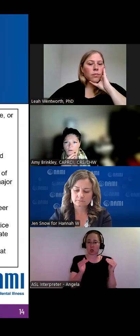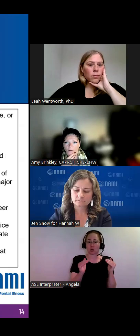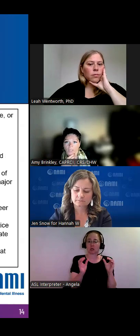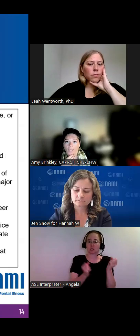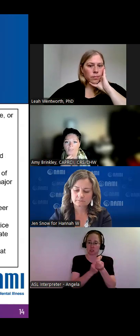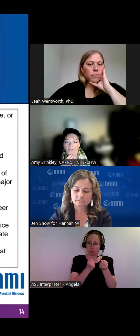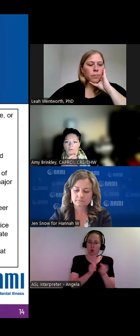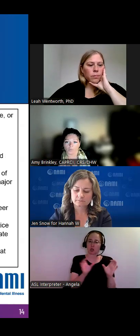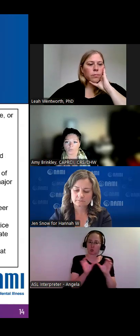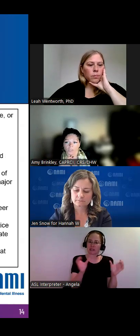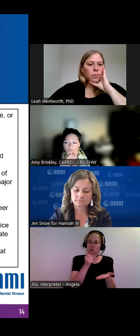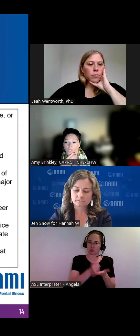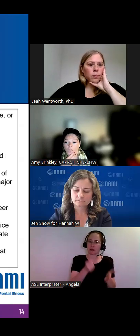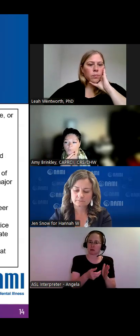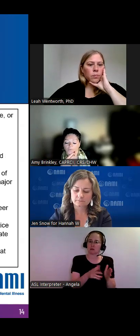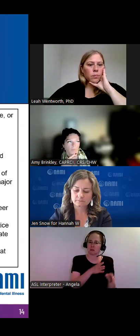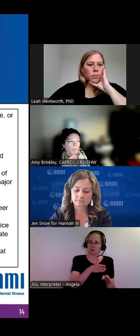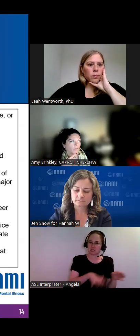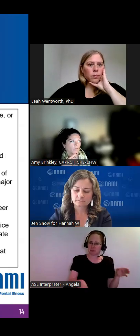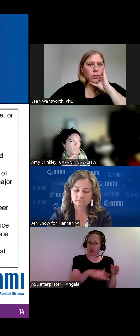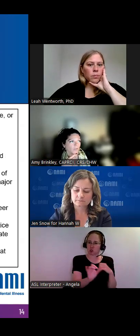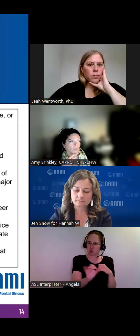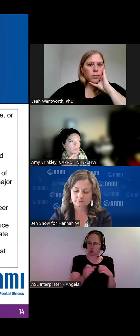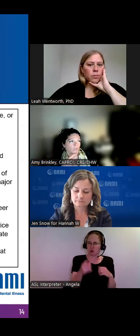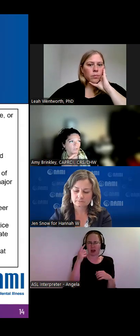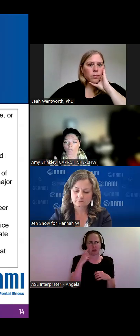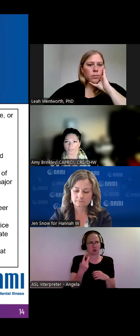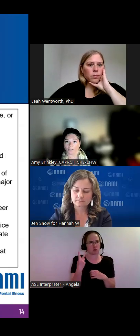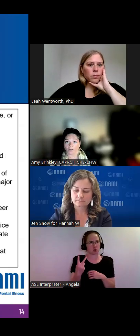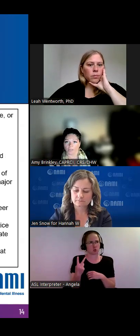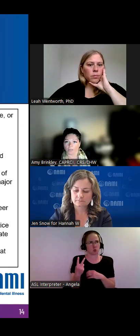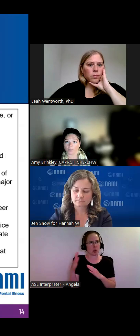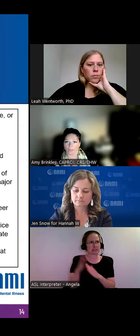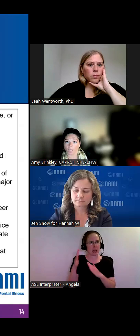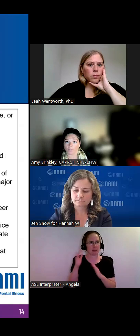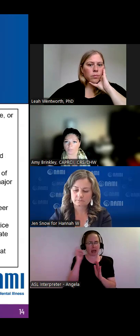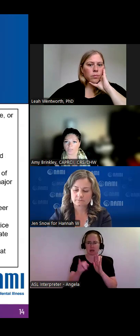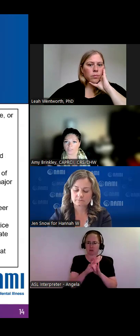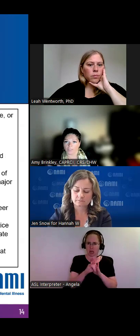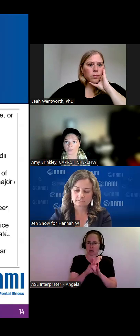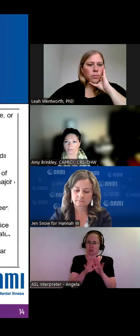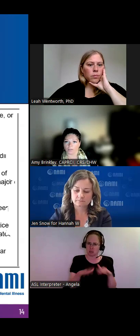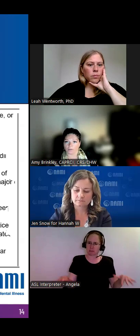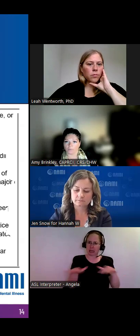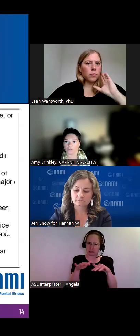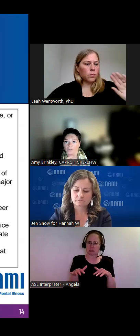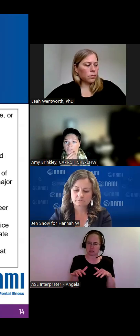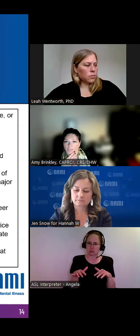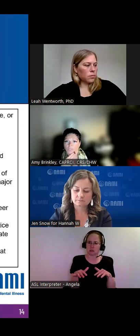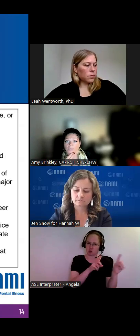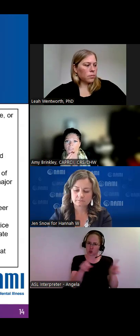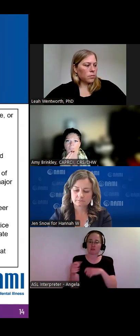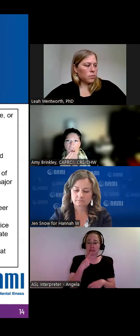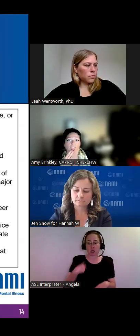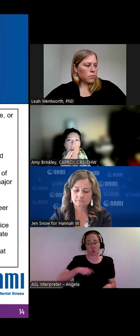as well. And that those were the two top, if I remember correctly, those were the two top identified spaces that the survey said